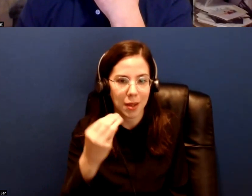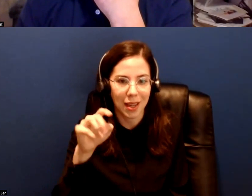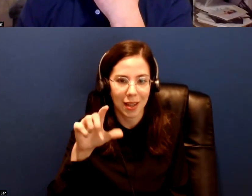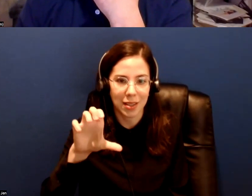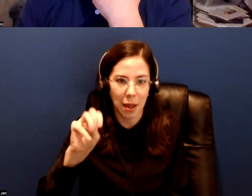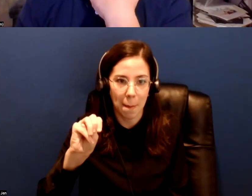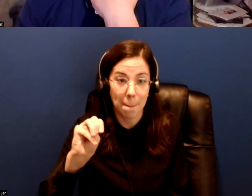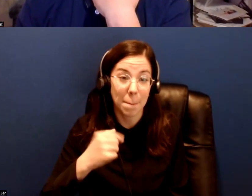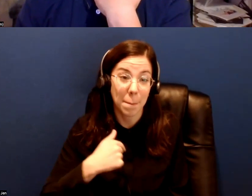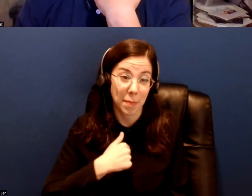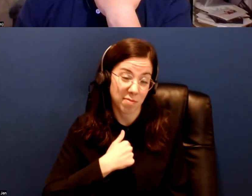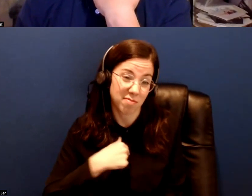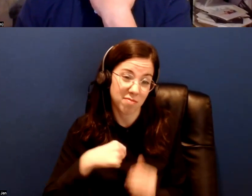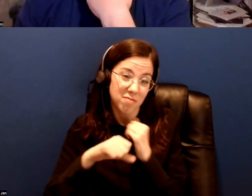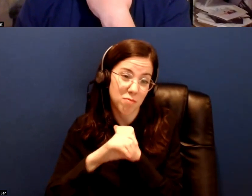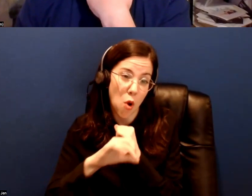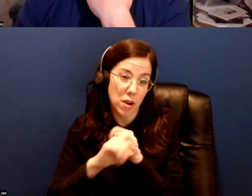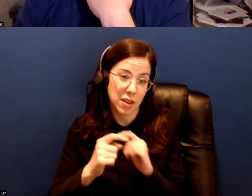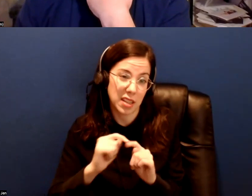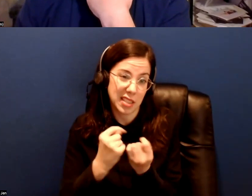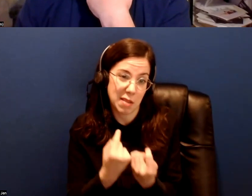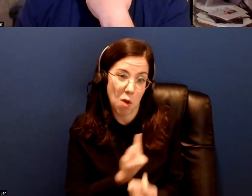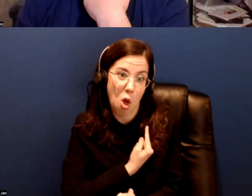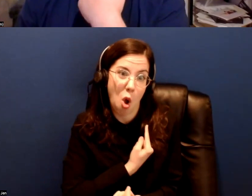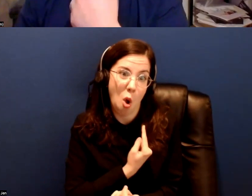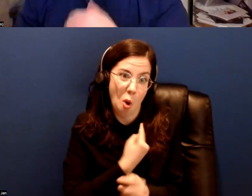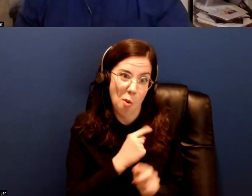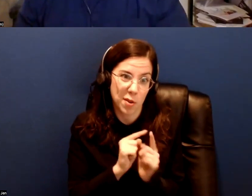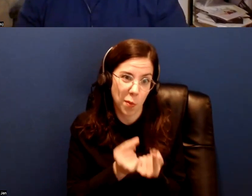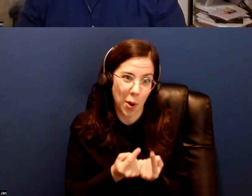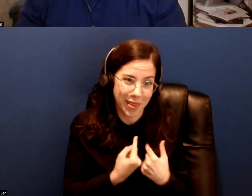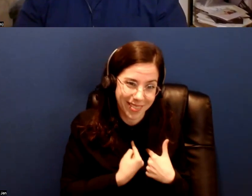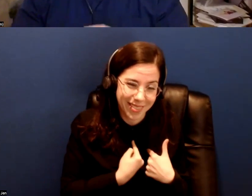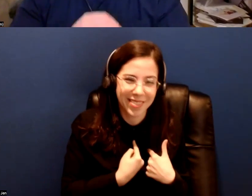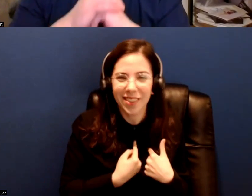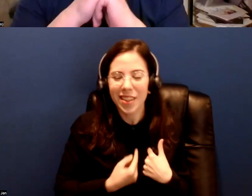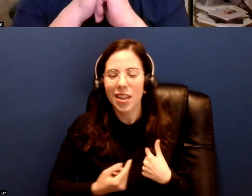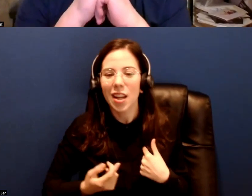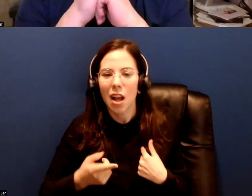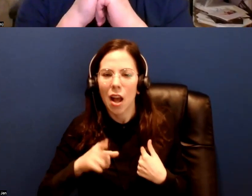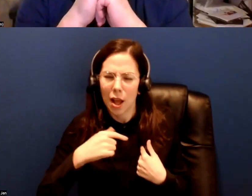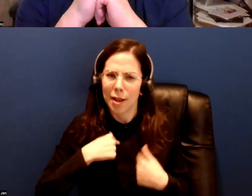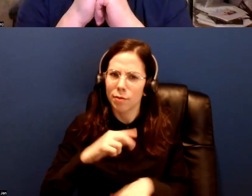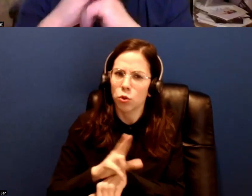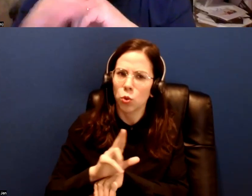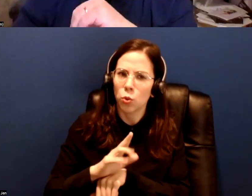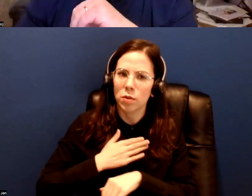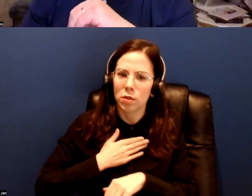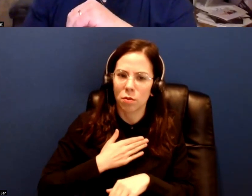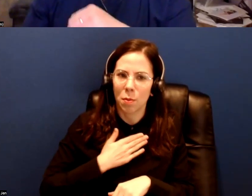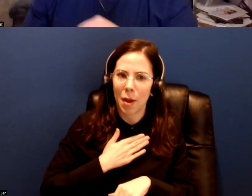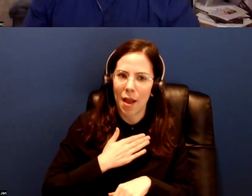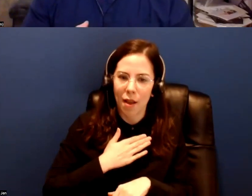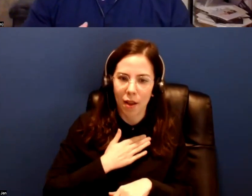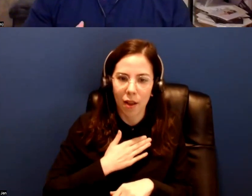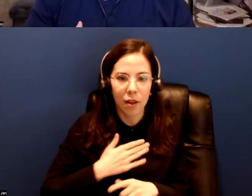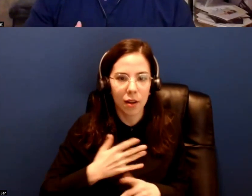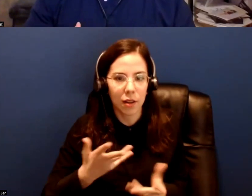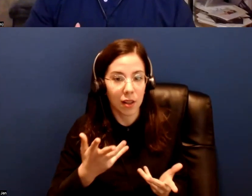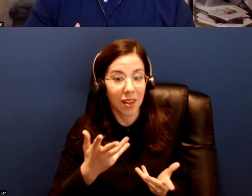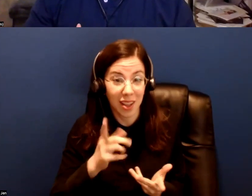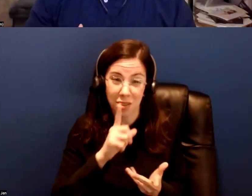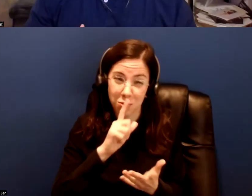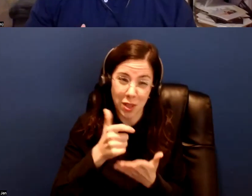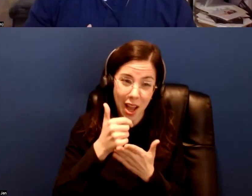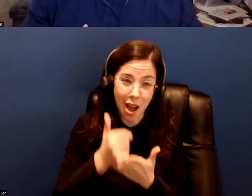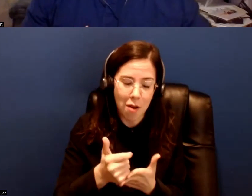of one, have started using it, but it's proven to be very helpful, at least in like the road mapping of a